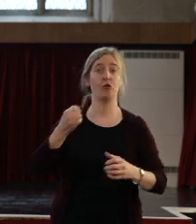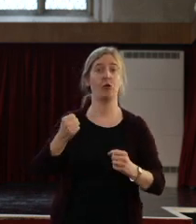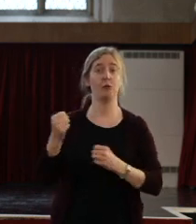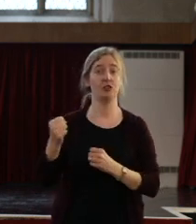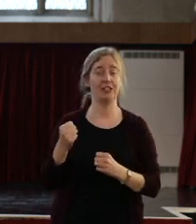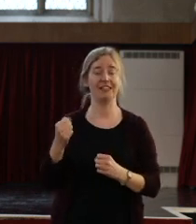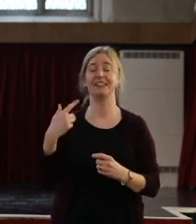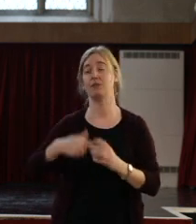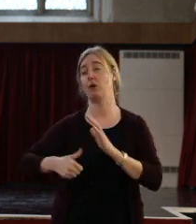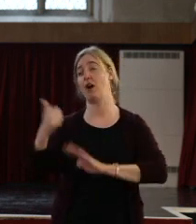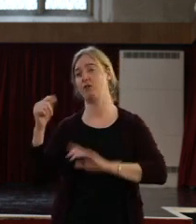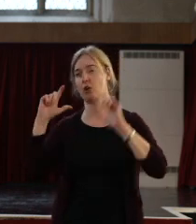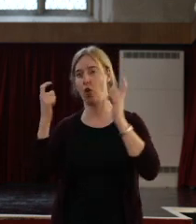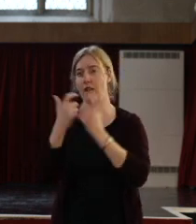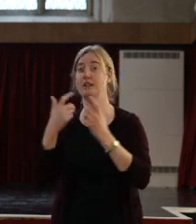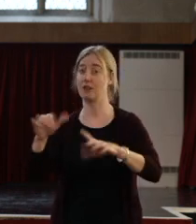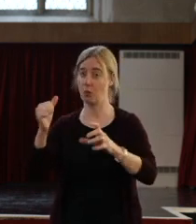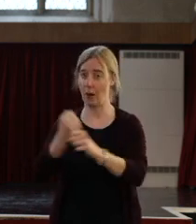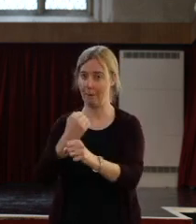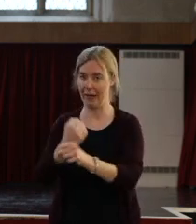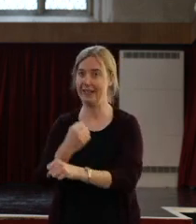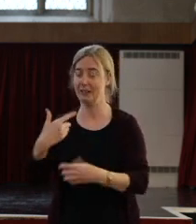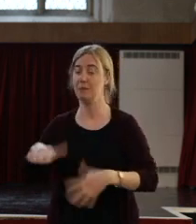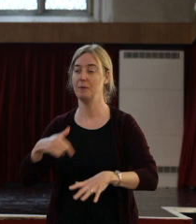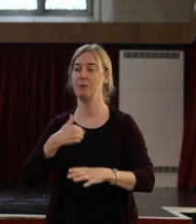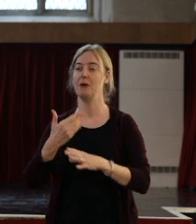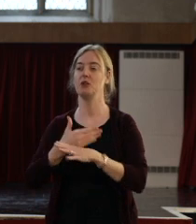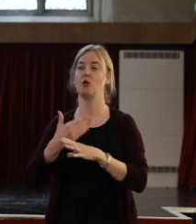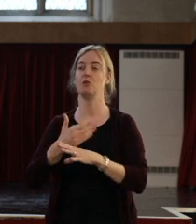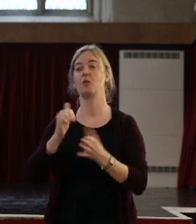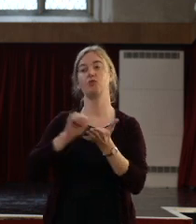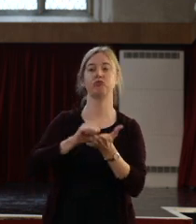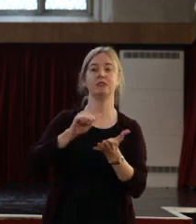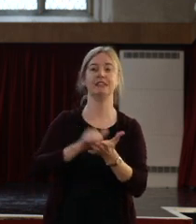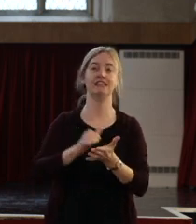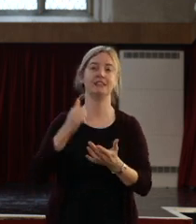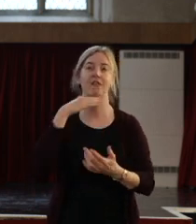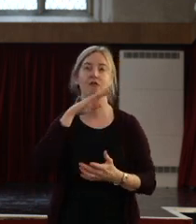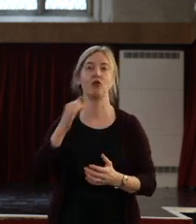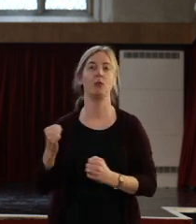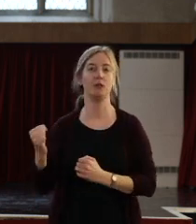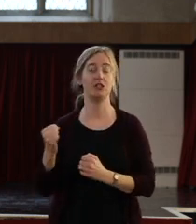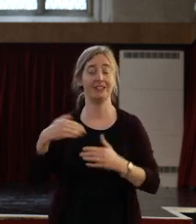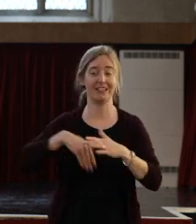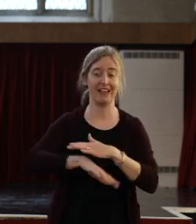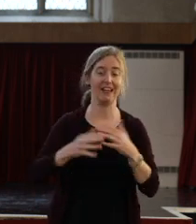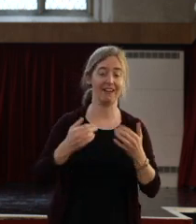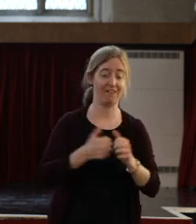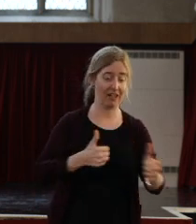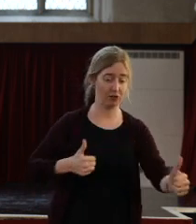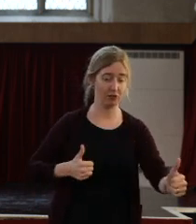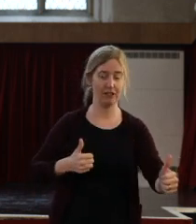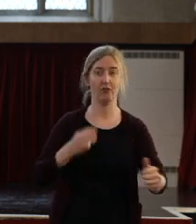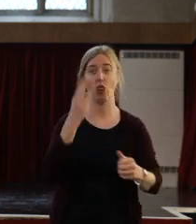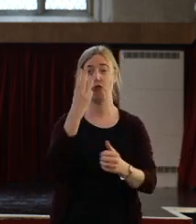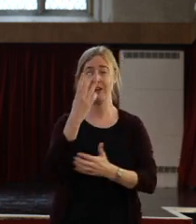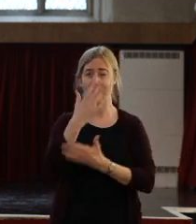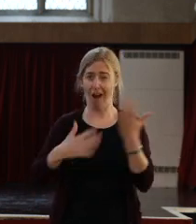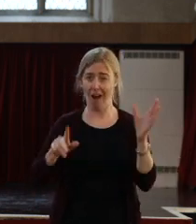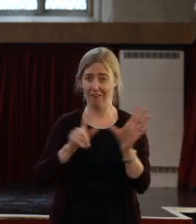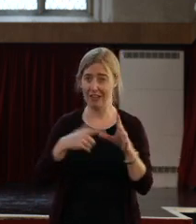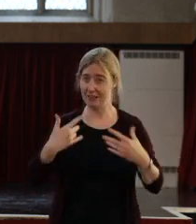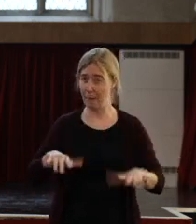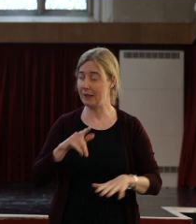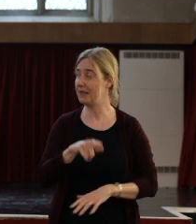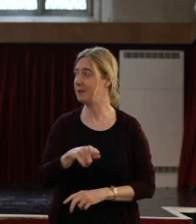of college to do. I ended up making fruit machines or printing fruit machines in a factory for, it was 3.5 years. If I'd had a bit